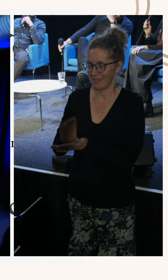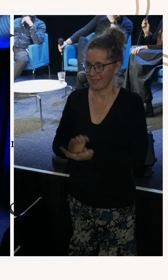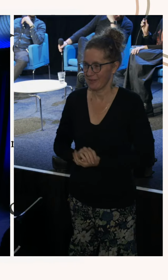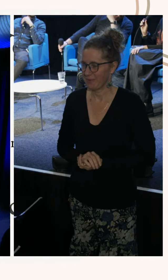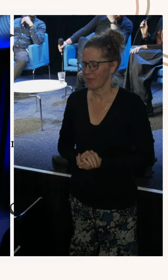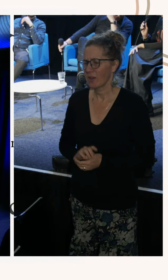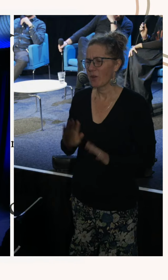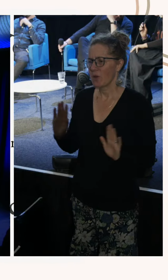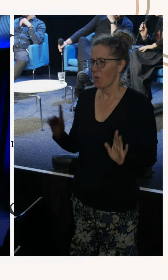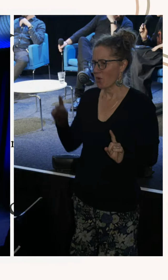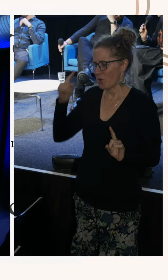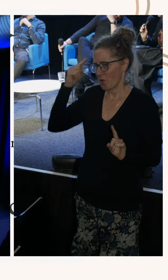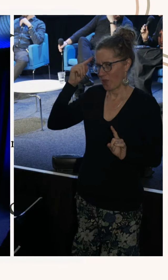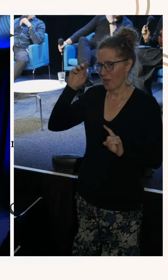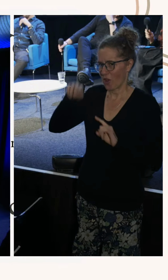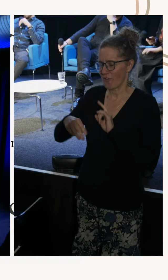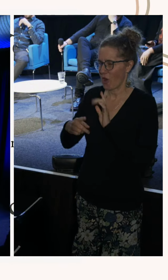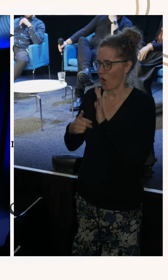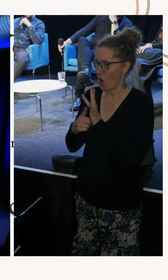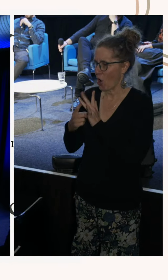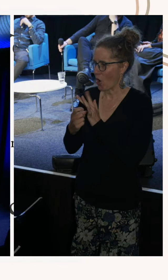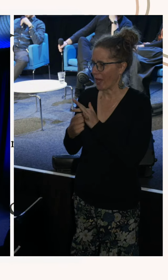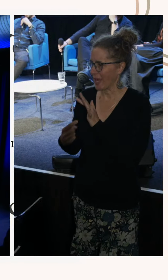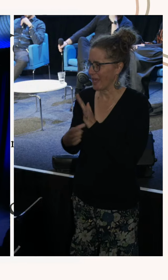What do you think of Lockheed Martin?